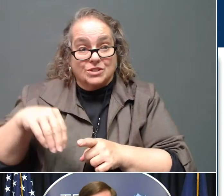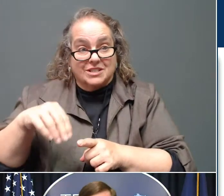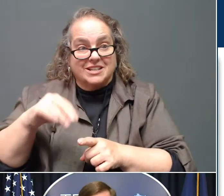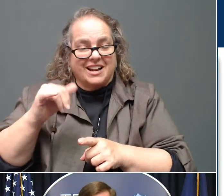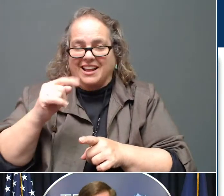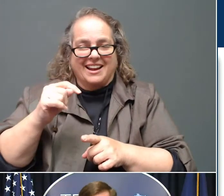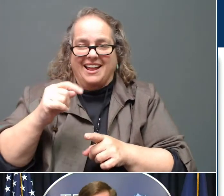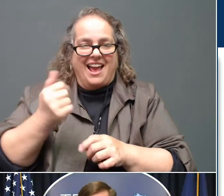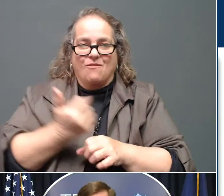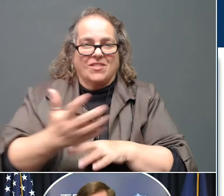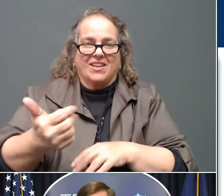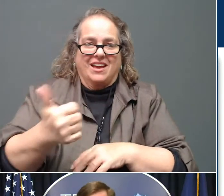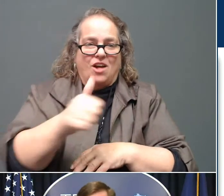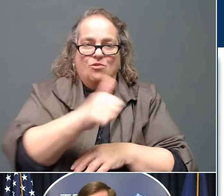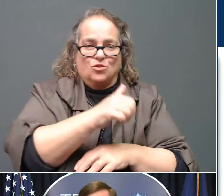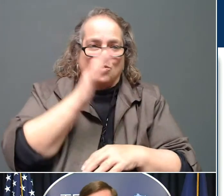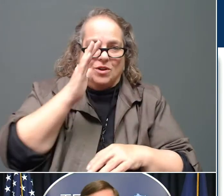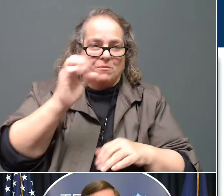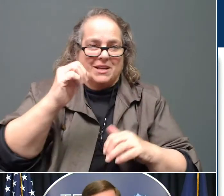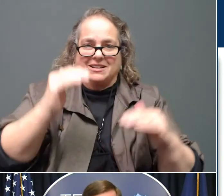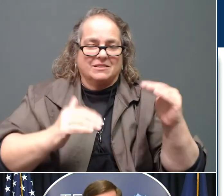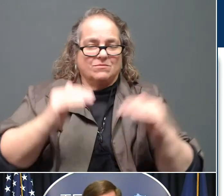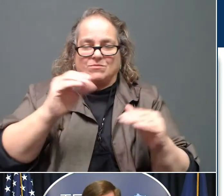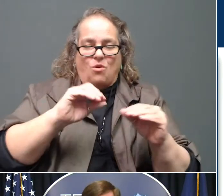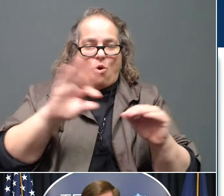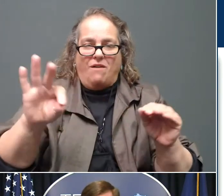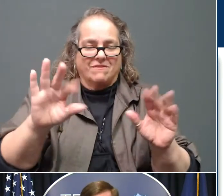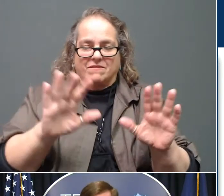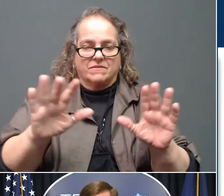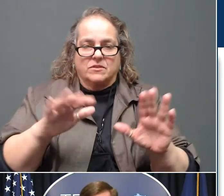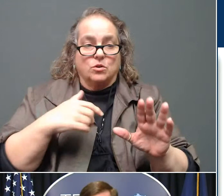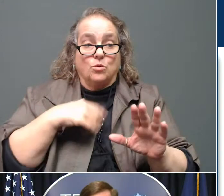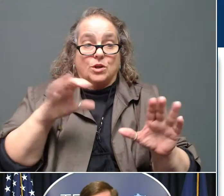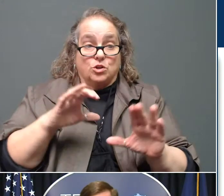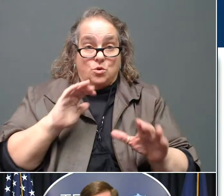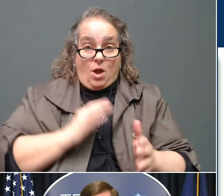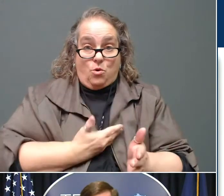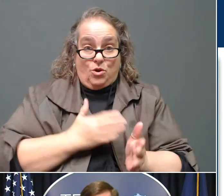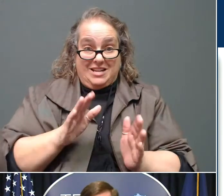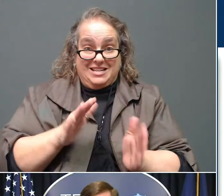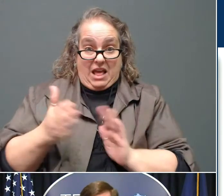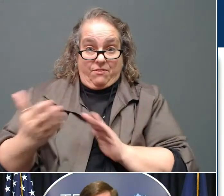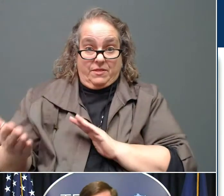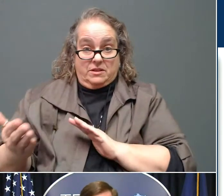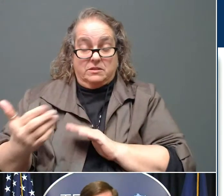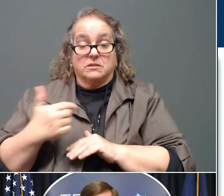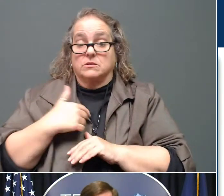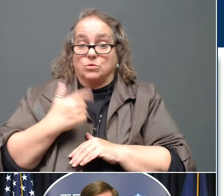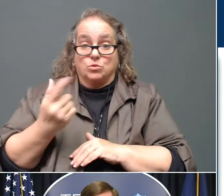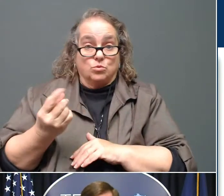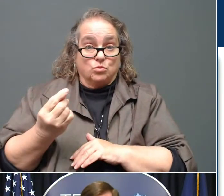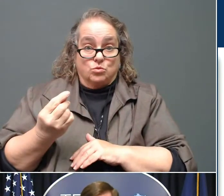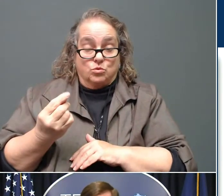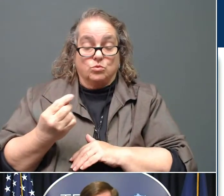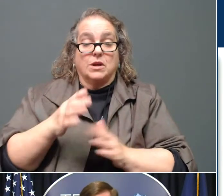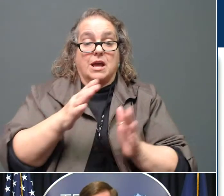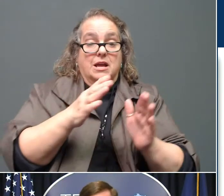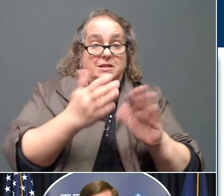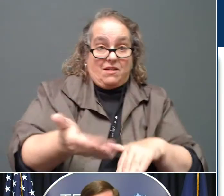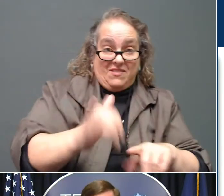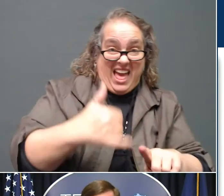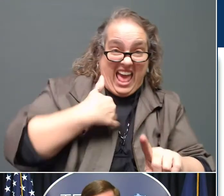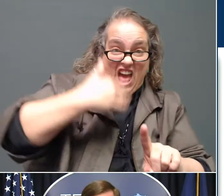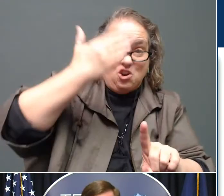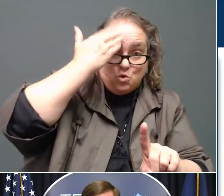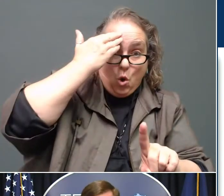everything else off. When we do our deaths, we take the deaths that we know the